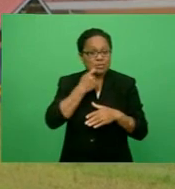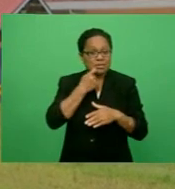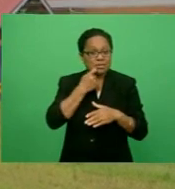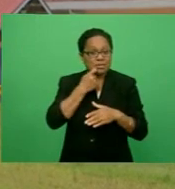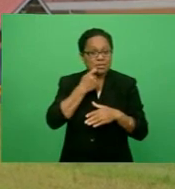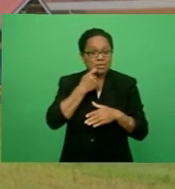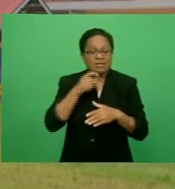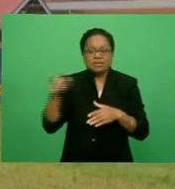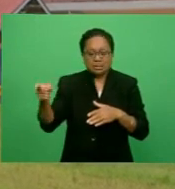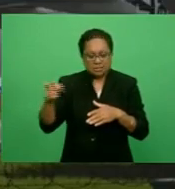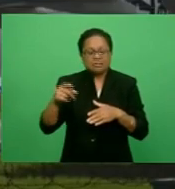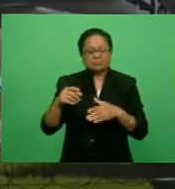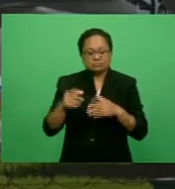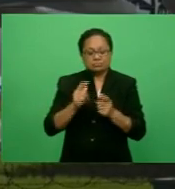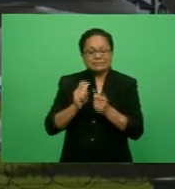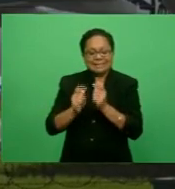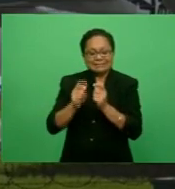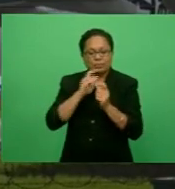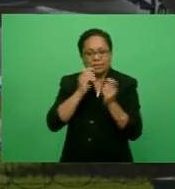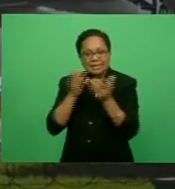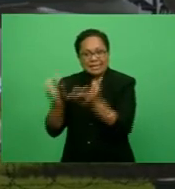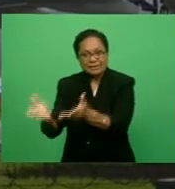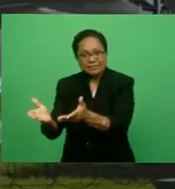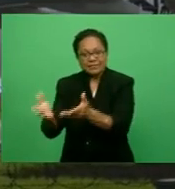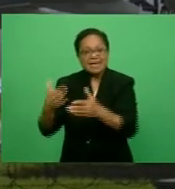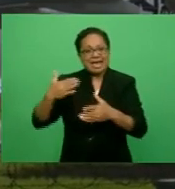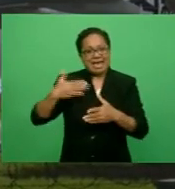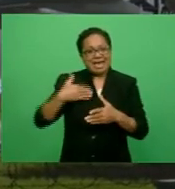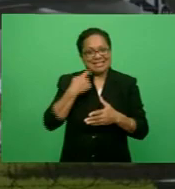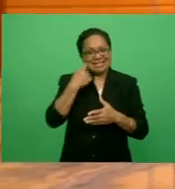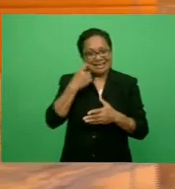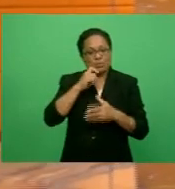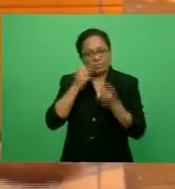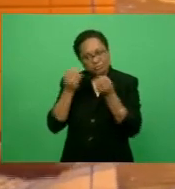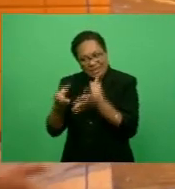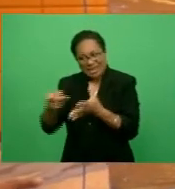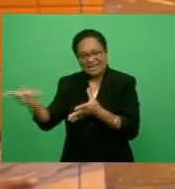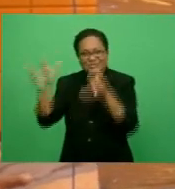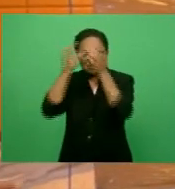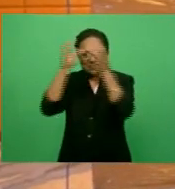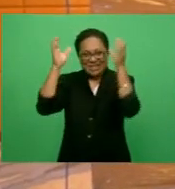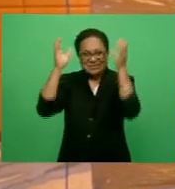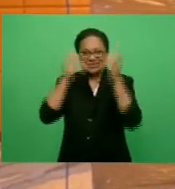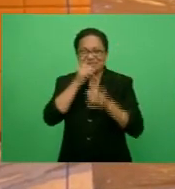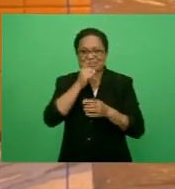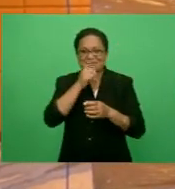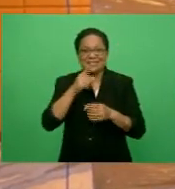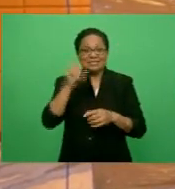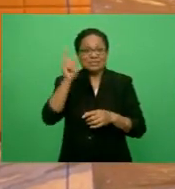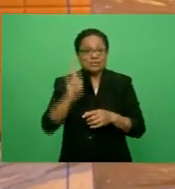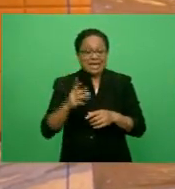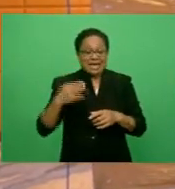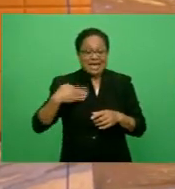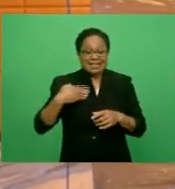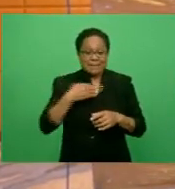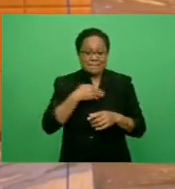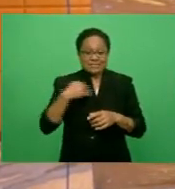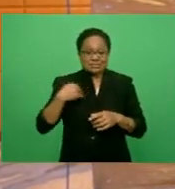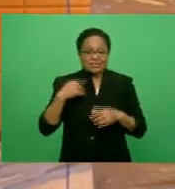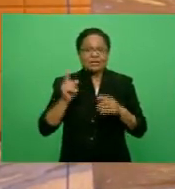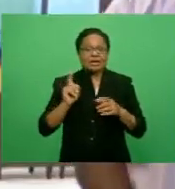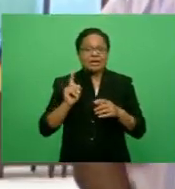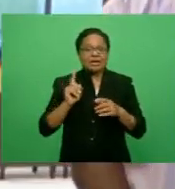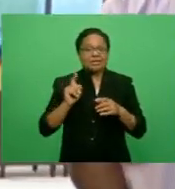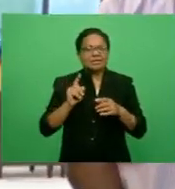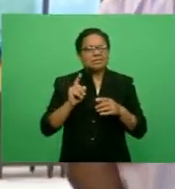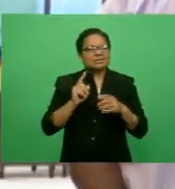health care in Fiji, because the borders have been closed to them elsewhere. Meanwhile, today, the health ministry received a donation of COVID